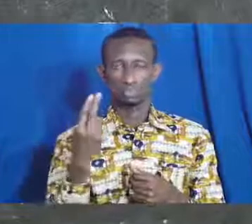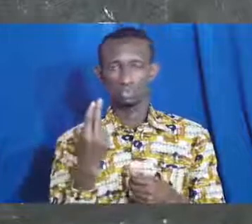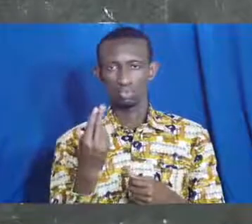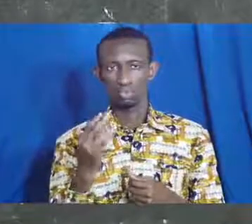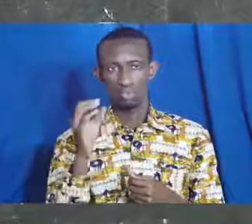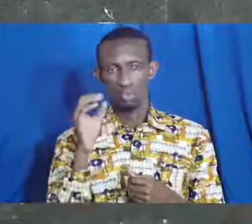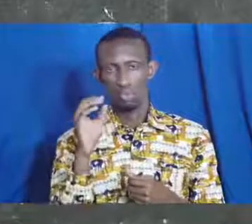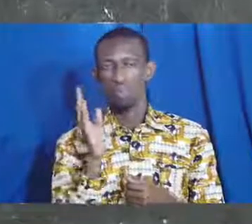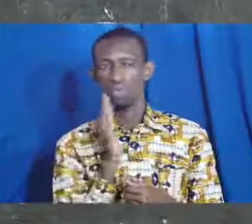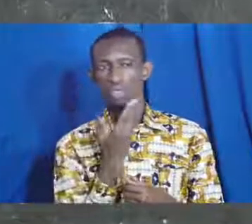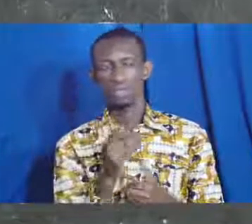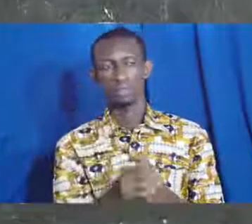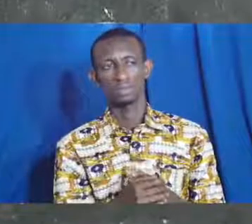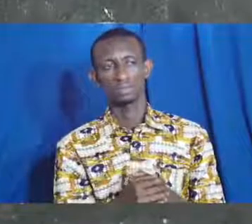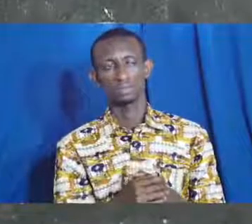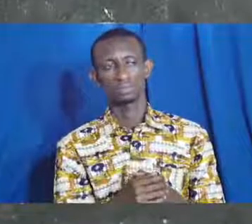Number 3,